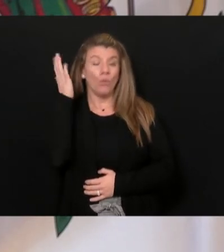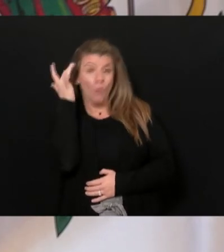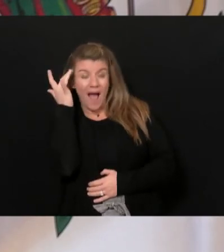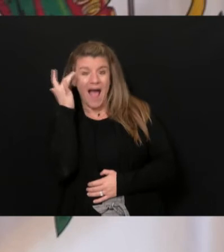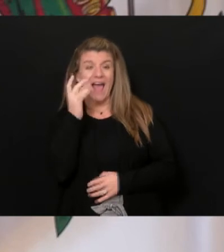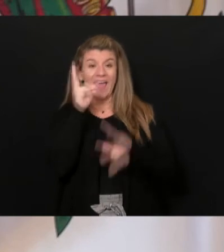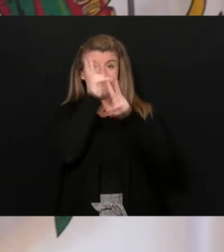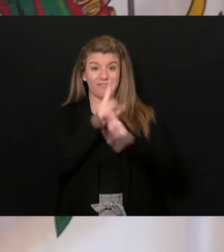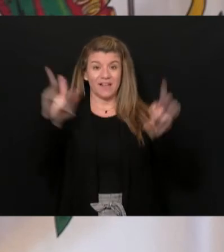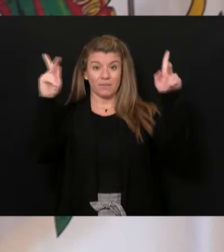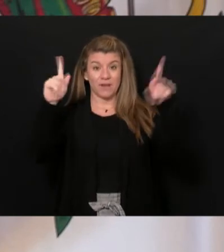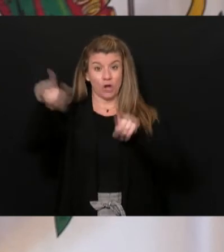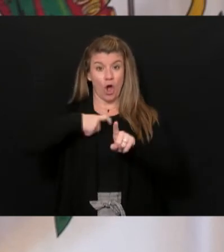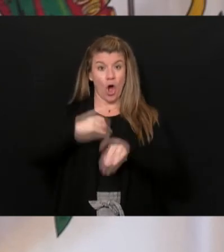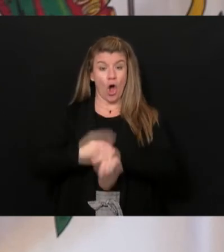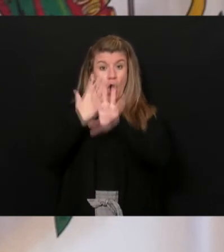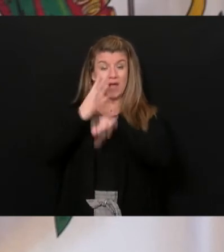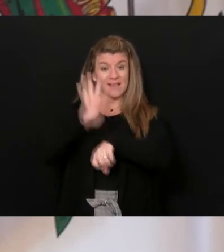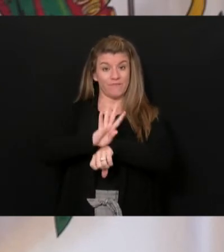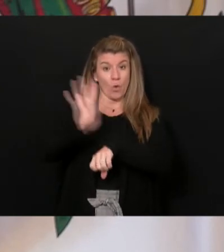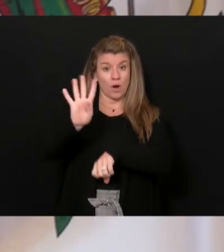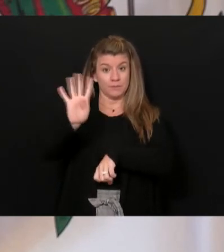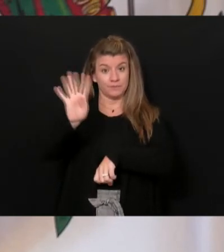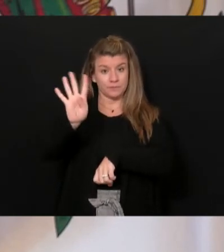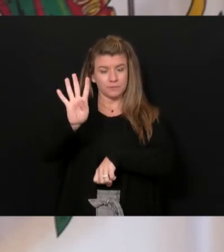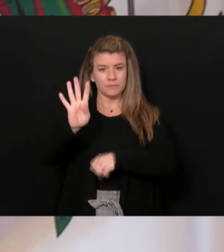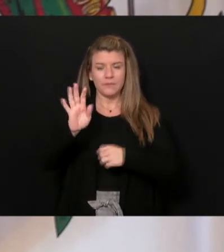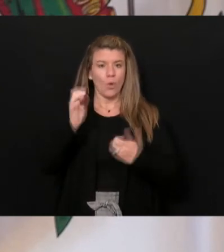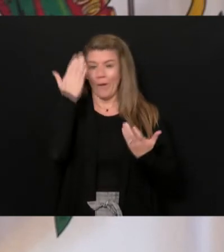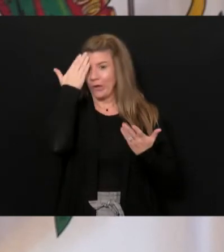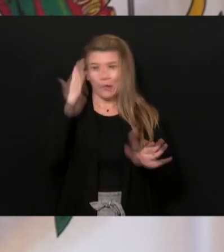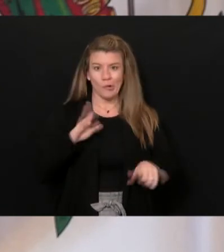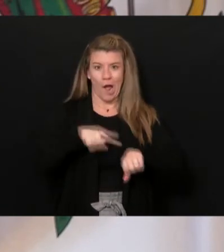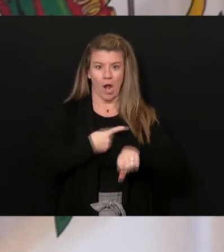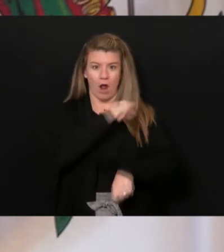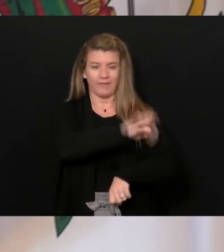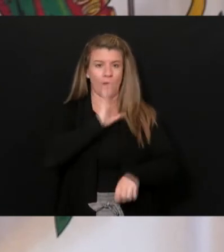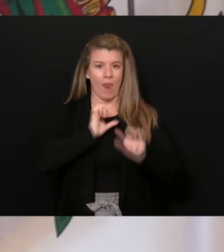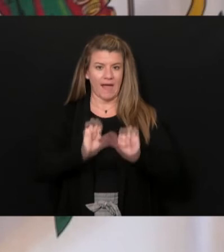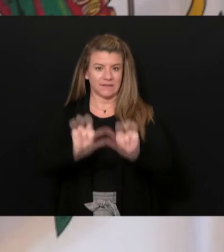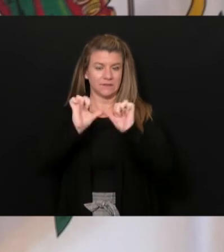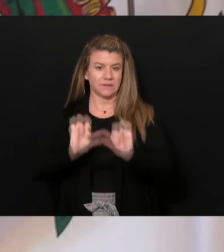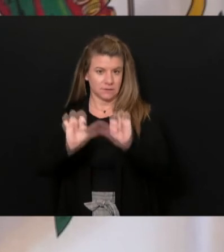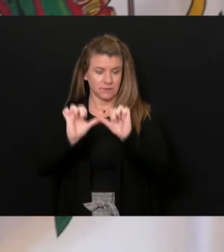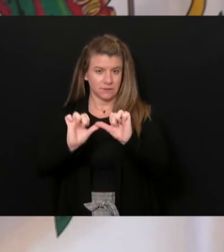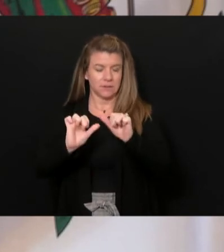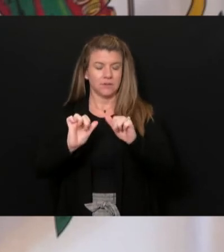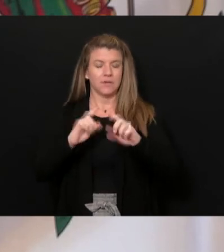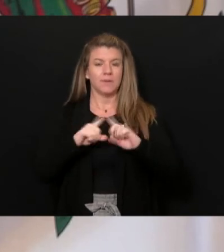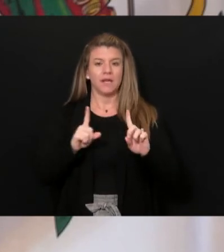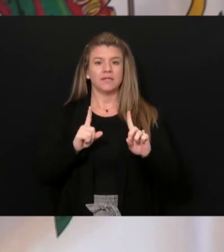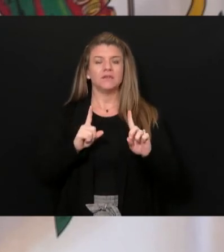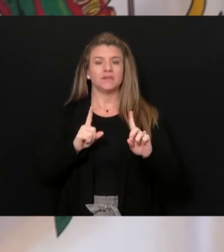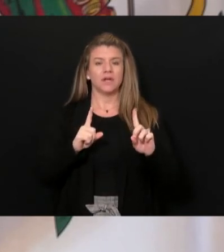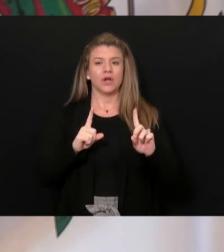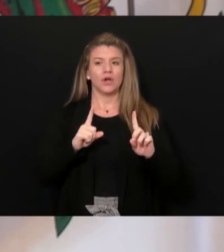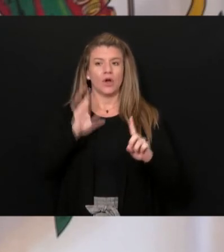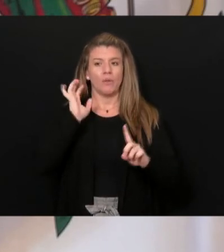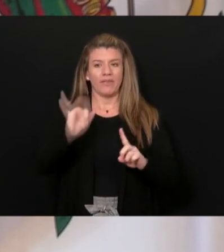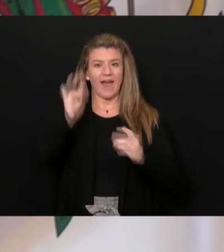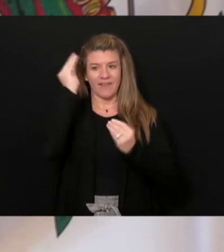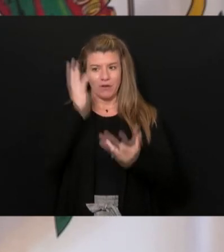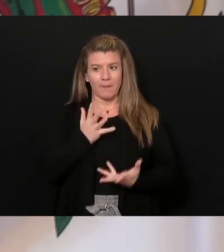that the vice president's calls at 4 o'clock, and we don't really know how long that's going to run, but with the update